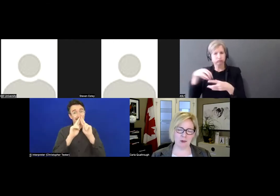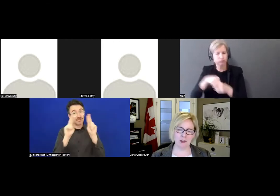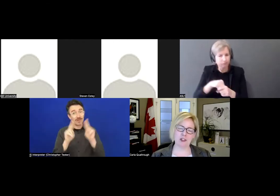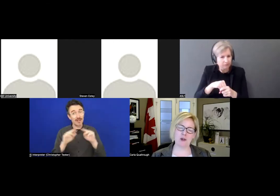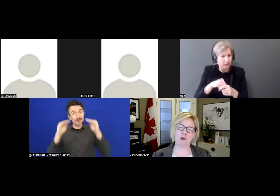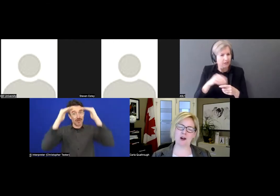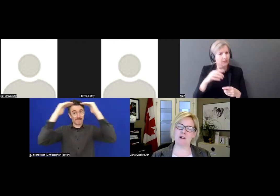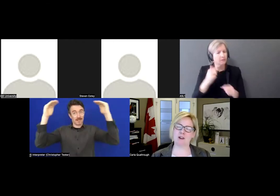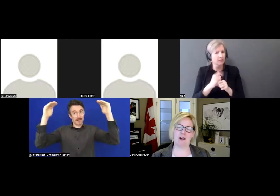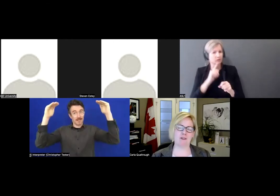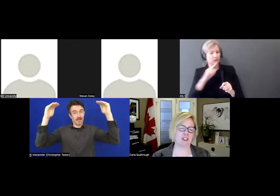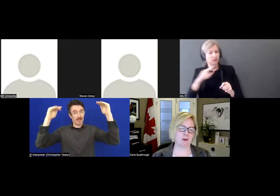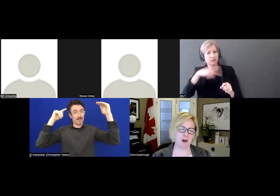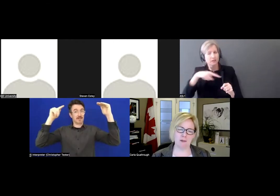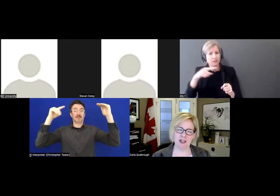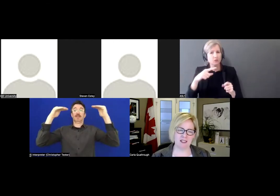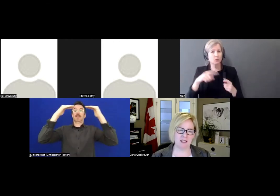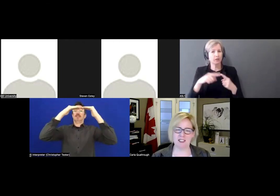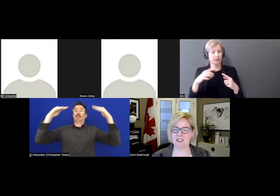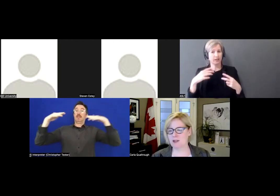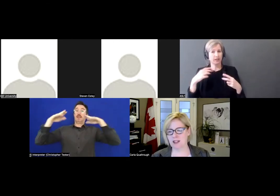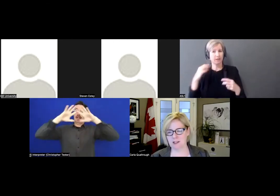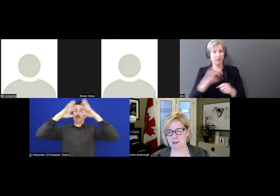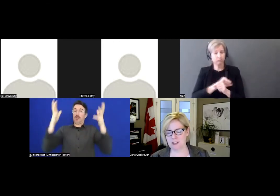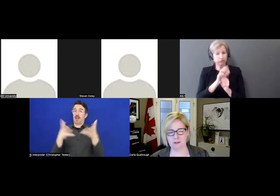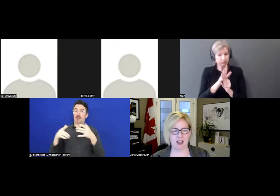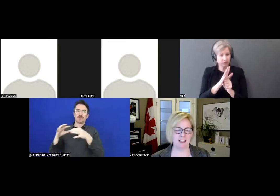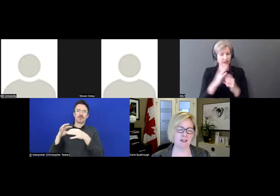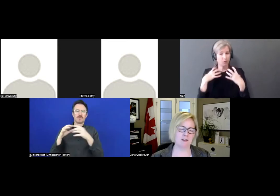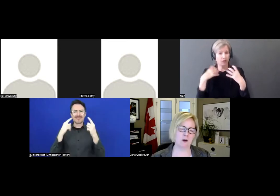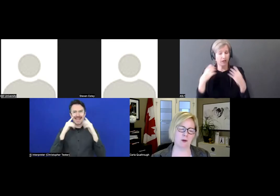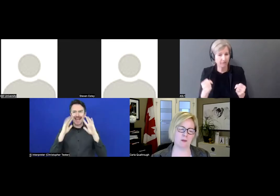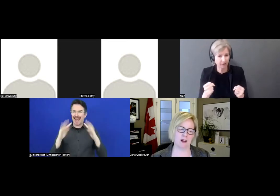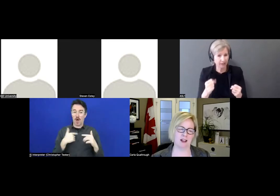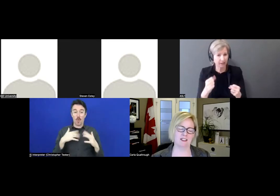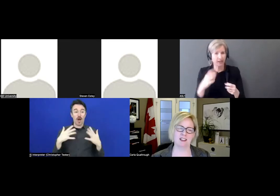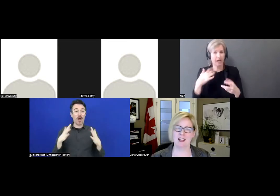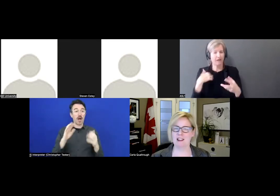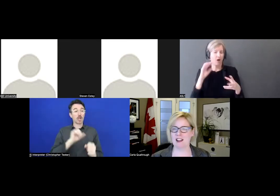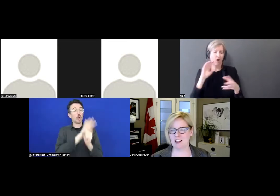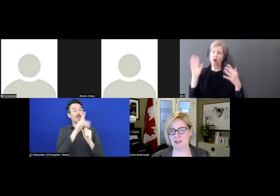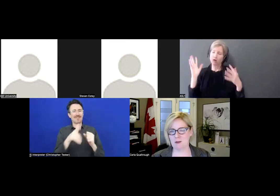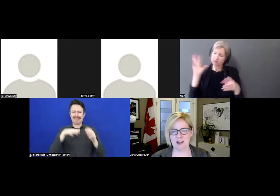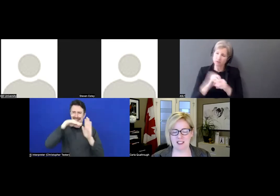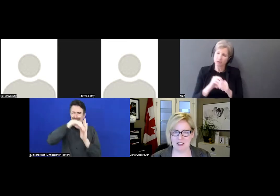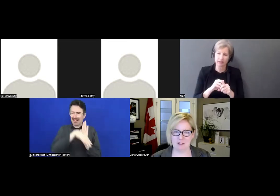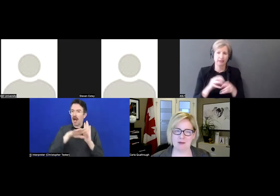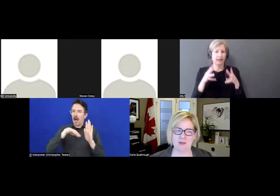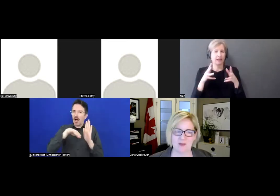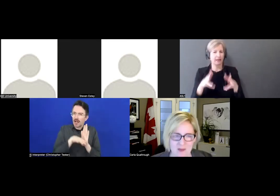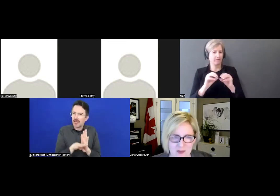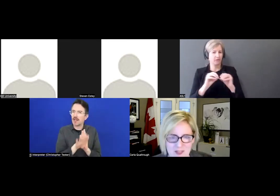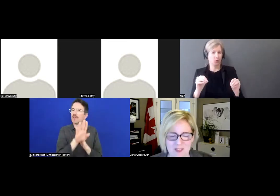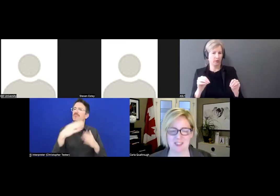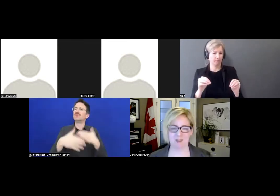to ensure our recovery efforts are broad-based, disability inclusive, and leave no one behind. Thank you so much, Steve.